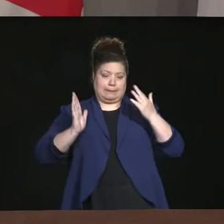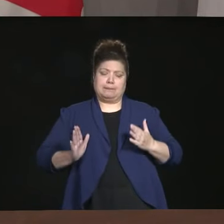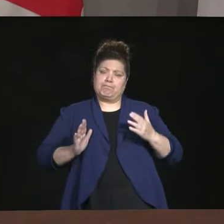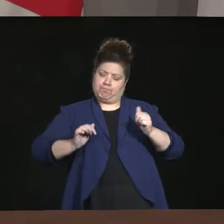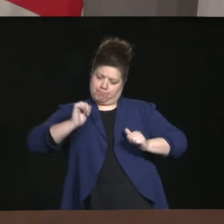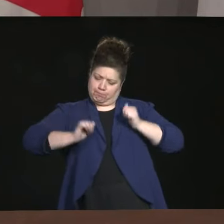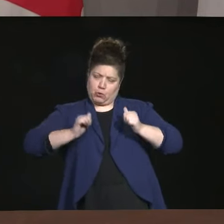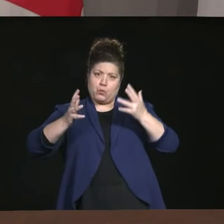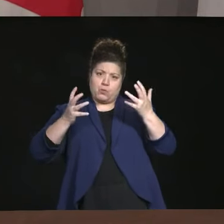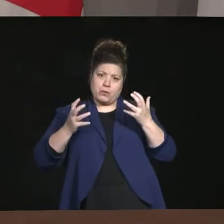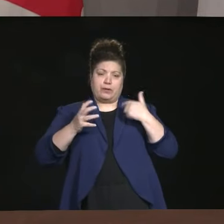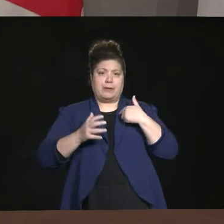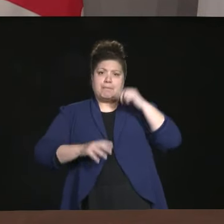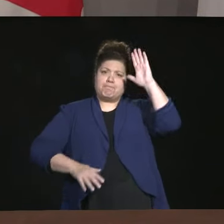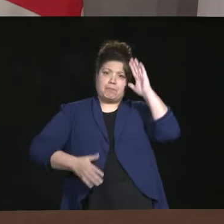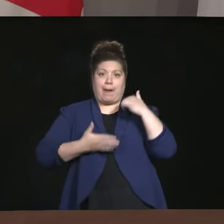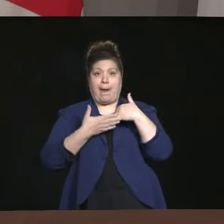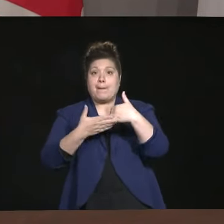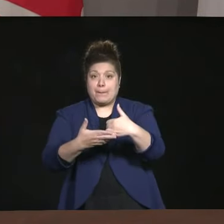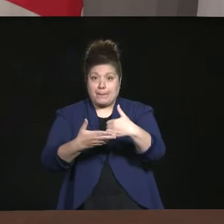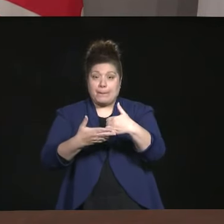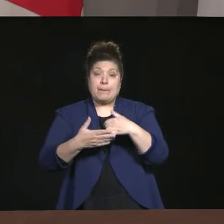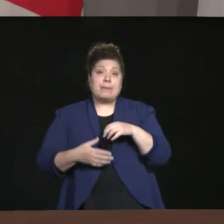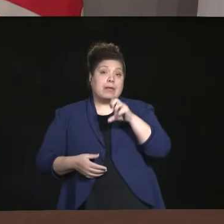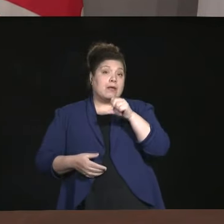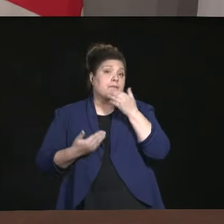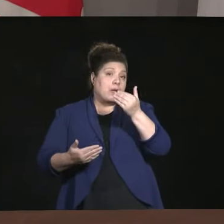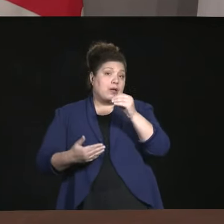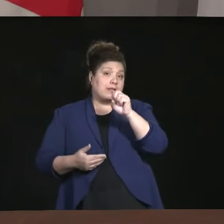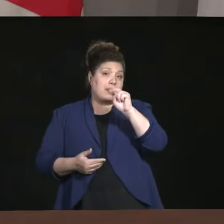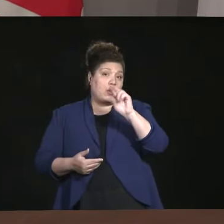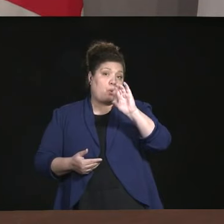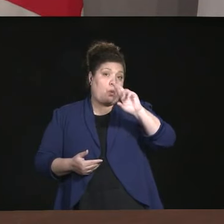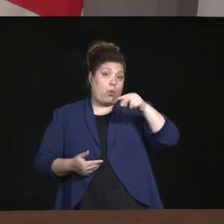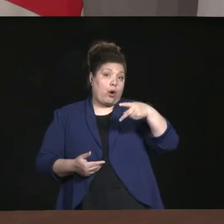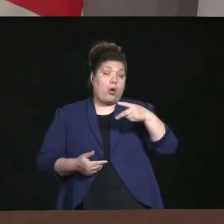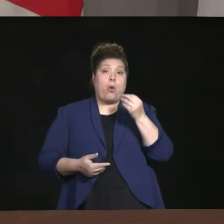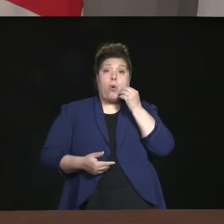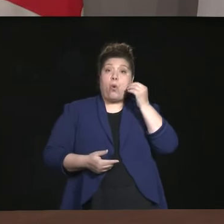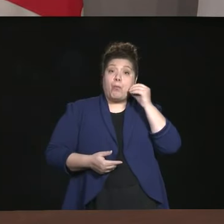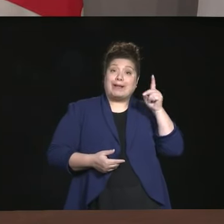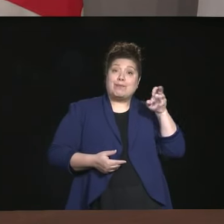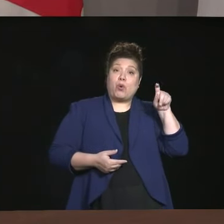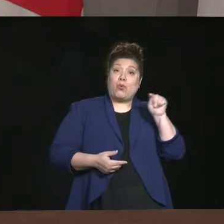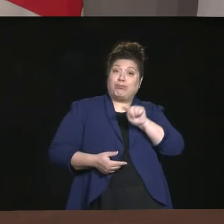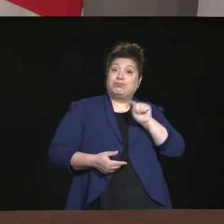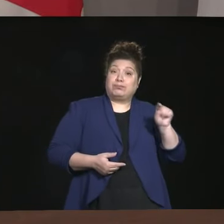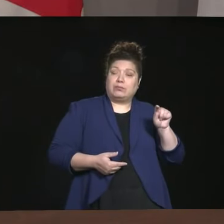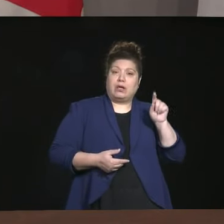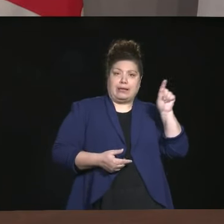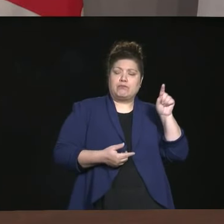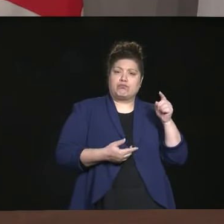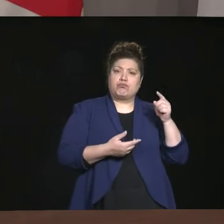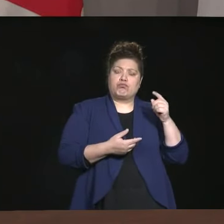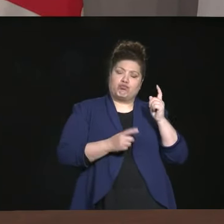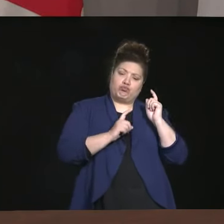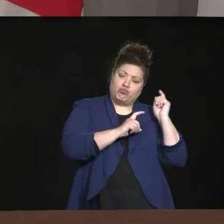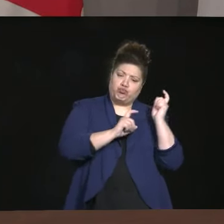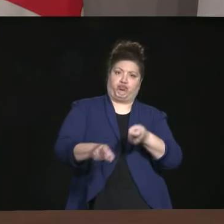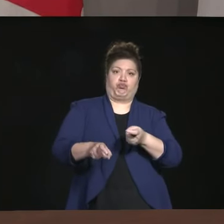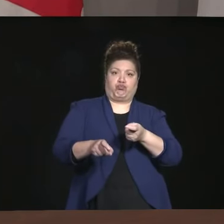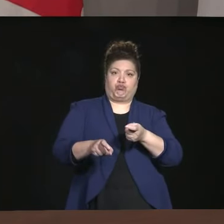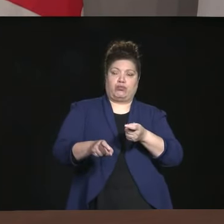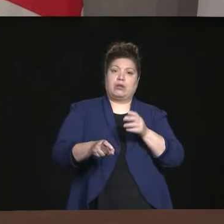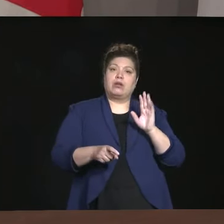Suncor and Home Depot for stepping up with generous donations of personal protective equipment.